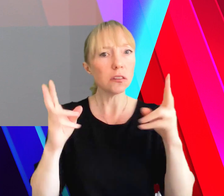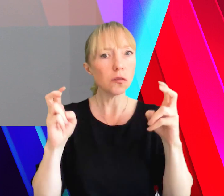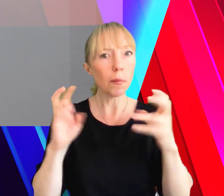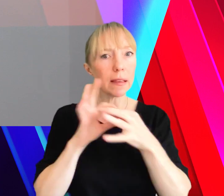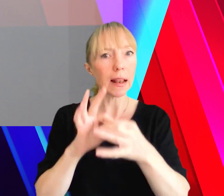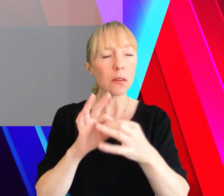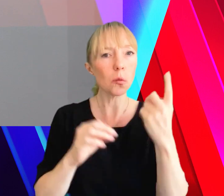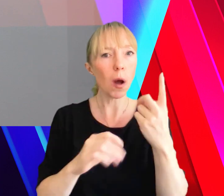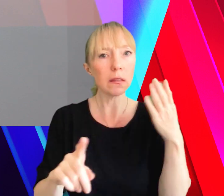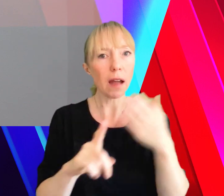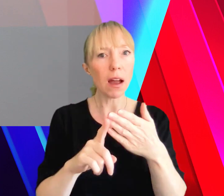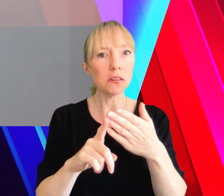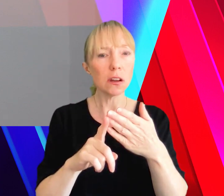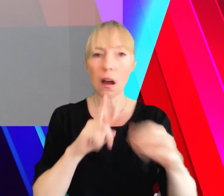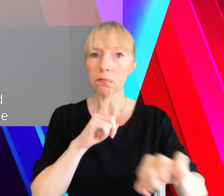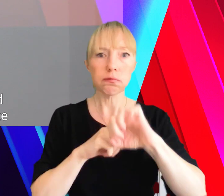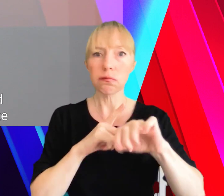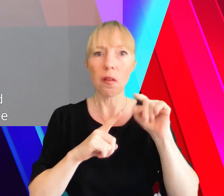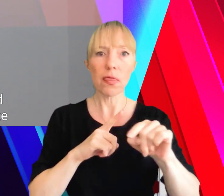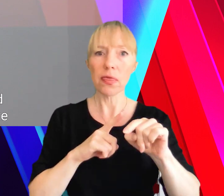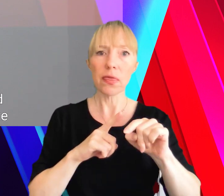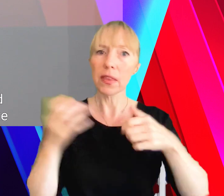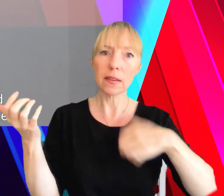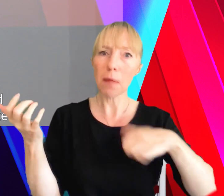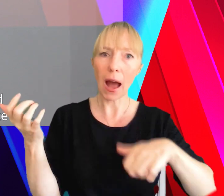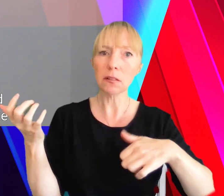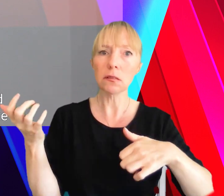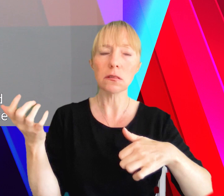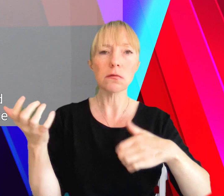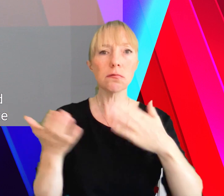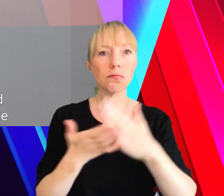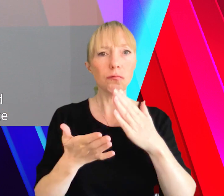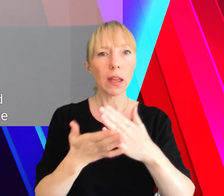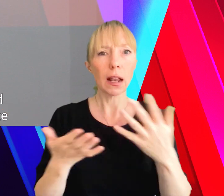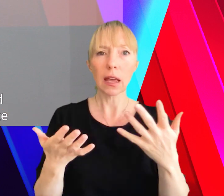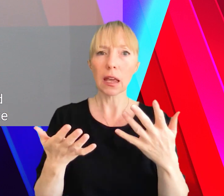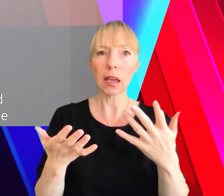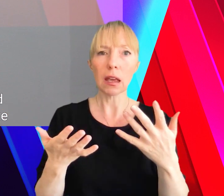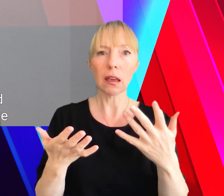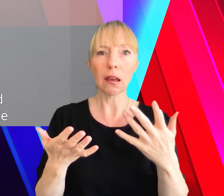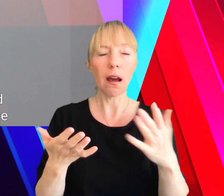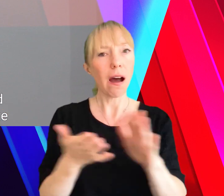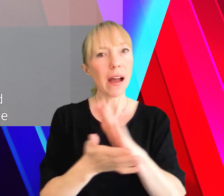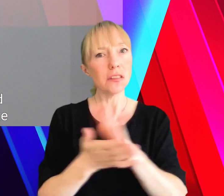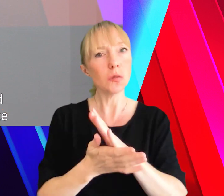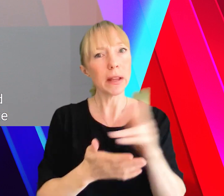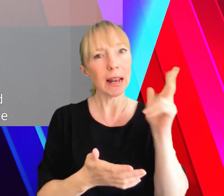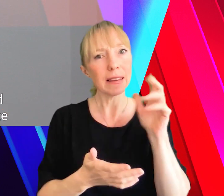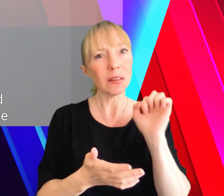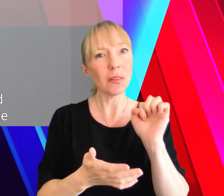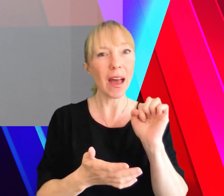don't know, discussion topics surrounding One Direction, I was realizing that actually like this band was something that actually I did